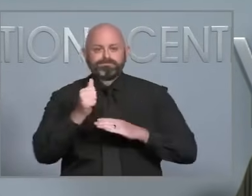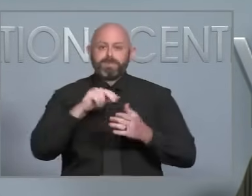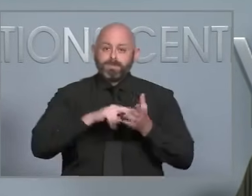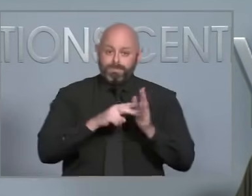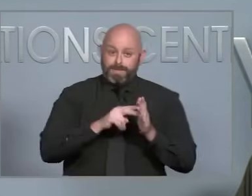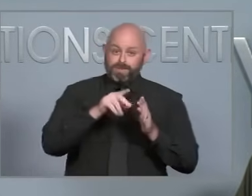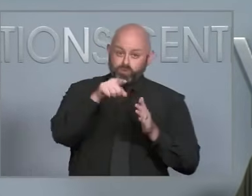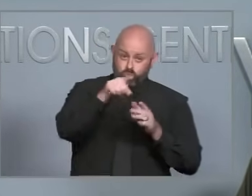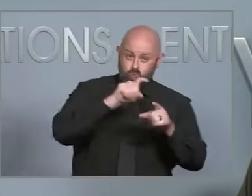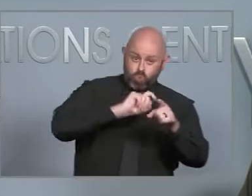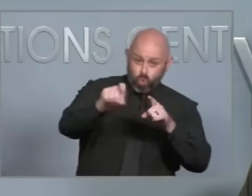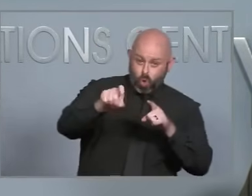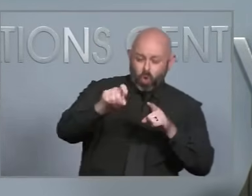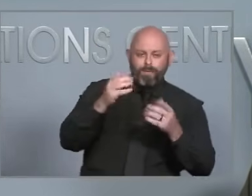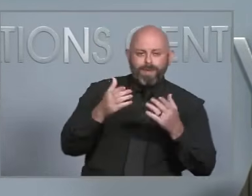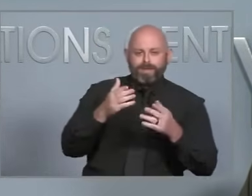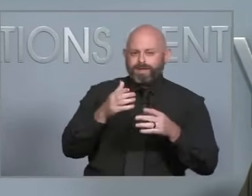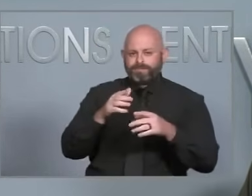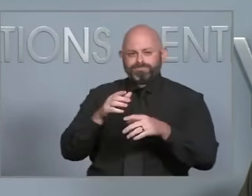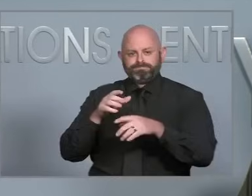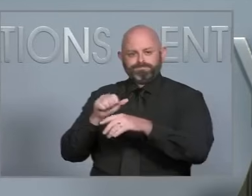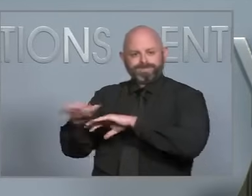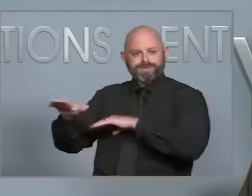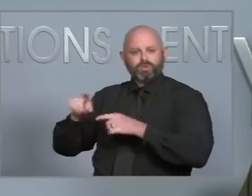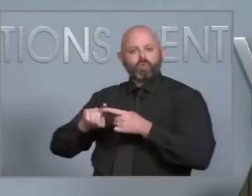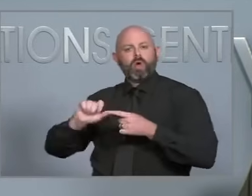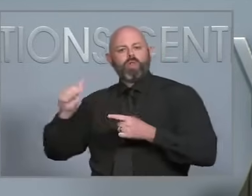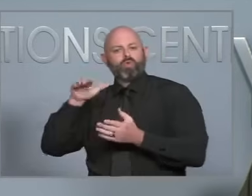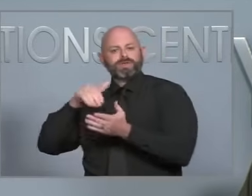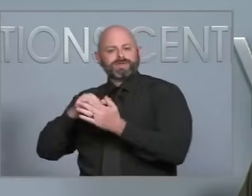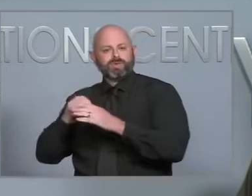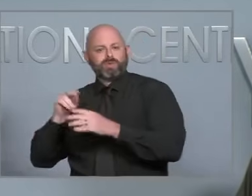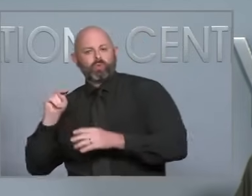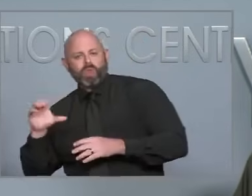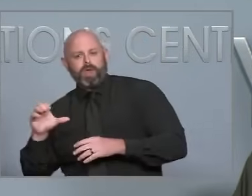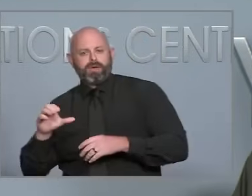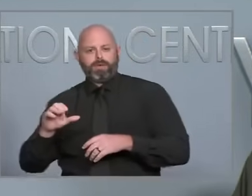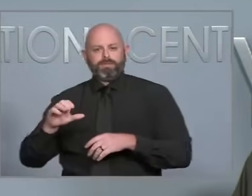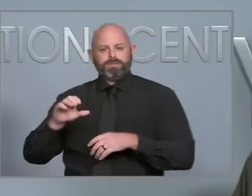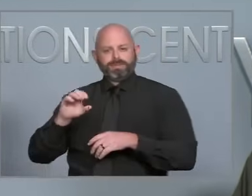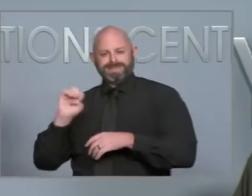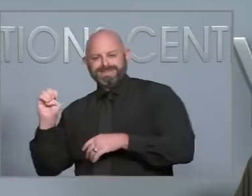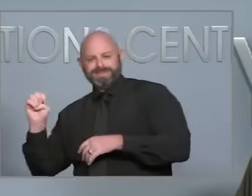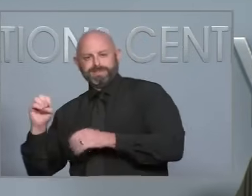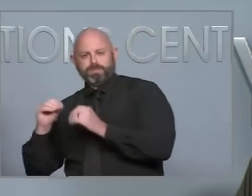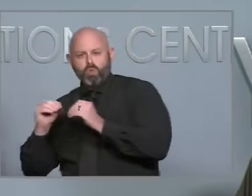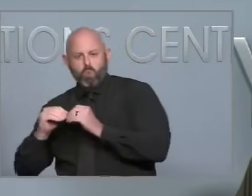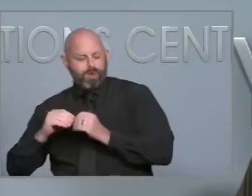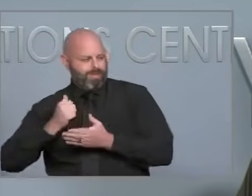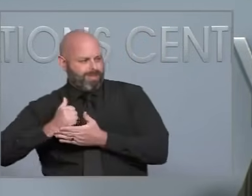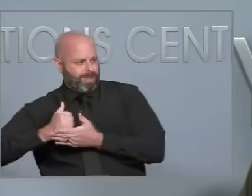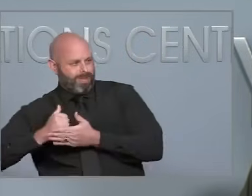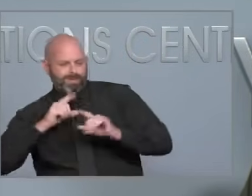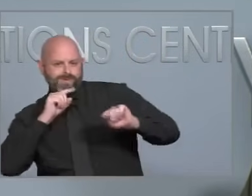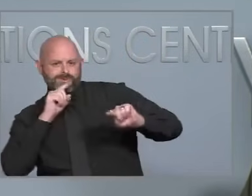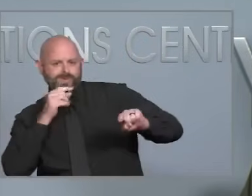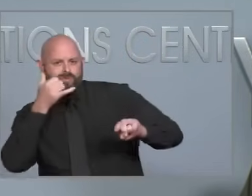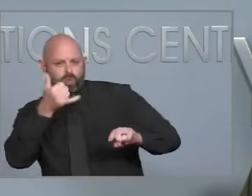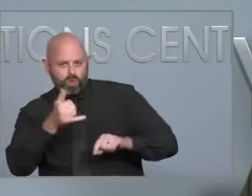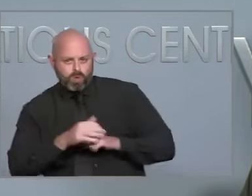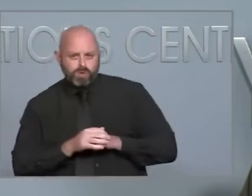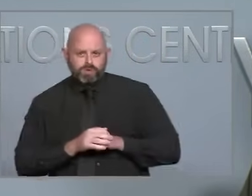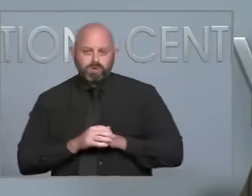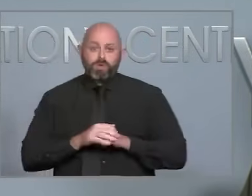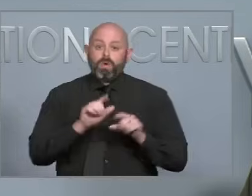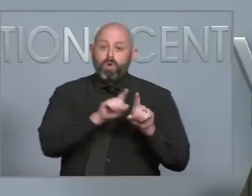impacted areas are ongoing. We're also working with those jurisdictions that are reporting some of those major infrastructure impacts to